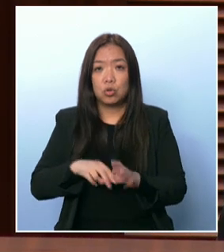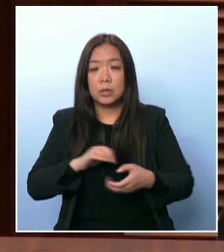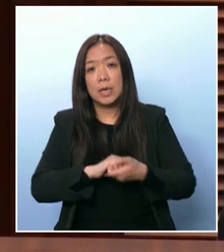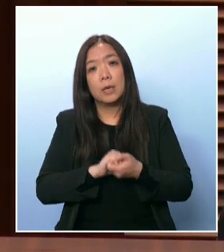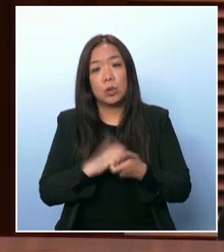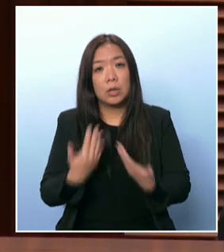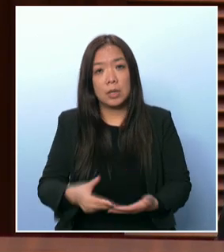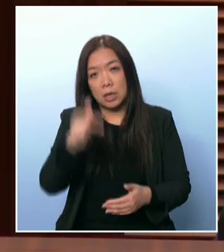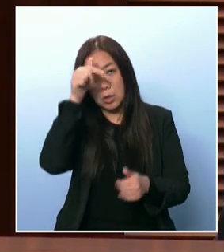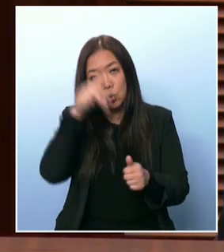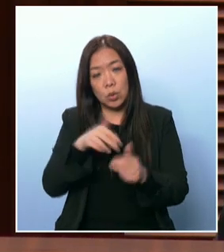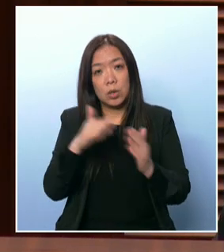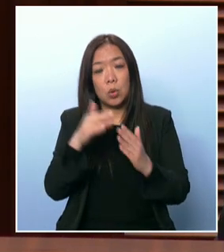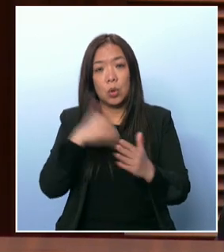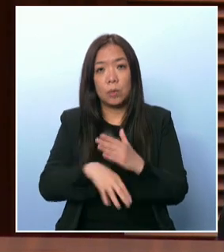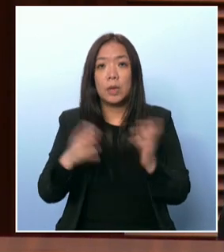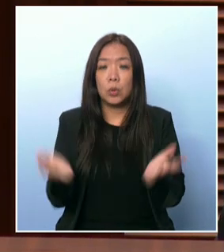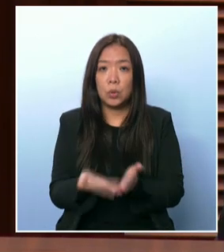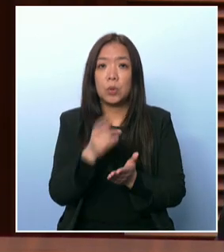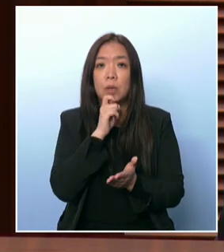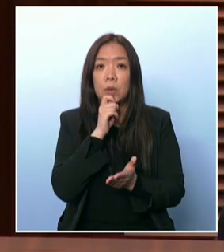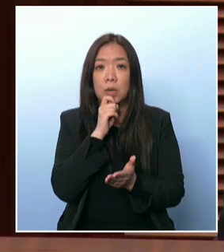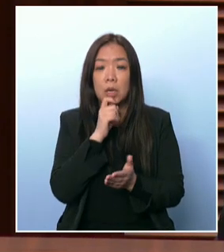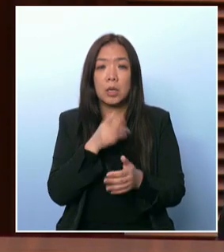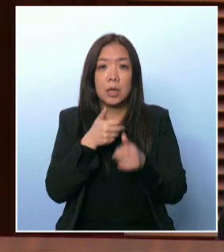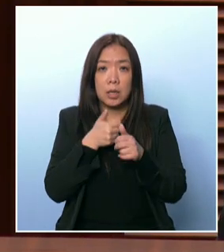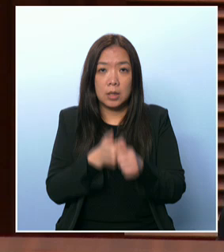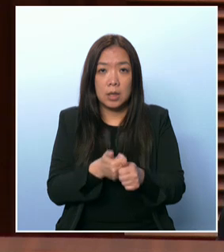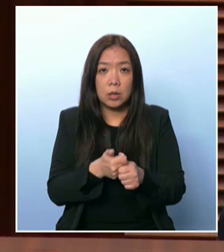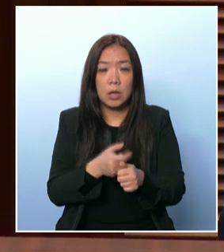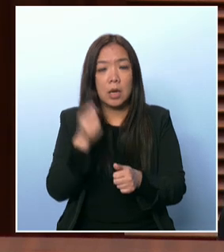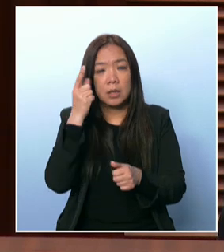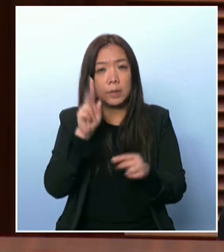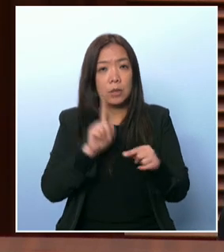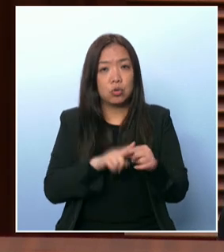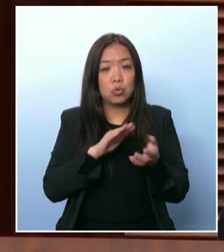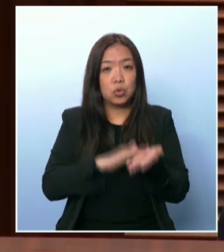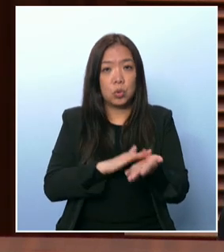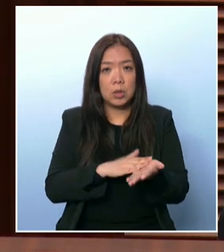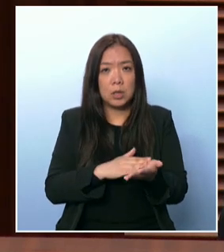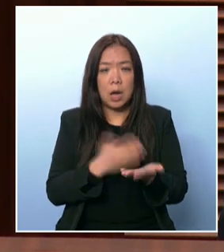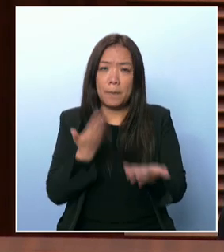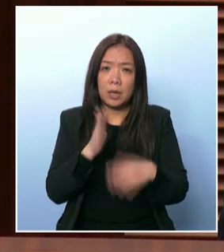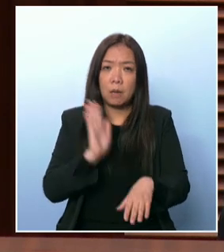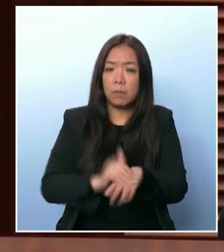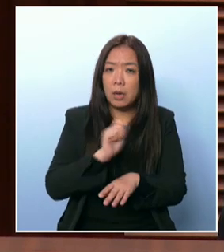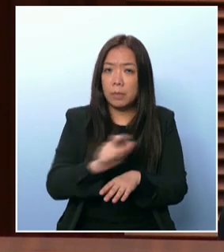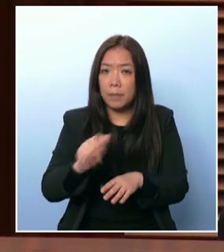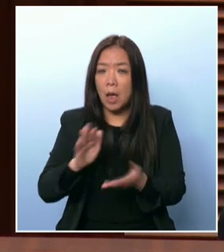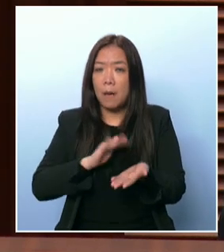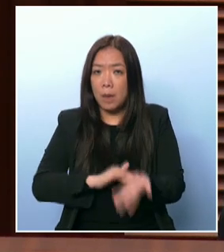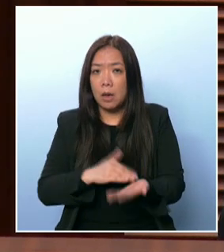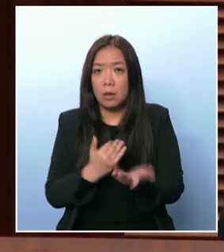collaboration between the Chinese medicine hospital and the public hospitals? Now, the ICWM model is being applied in